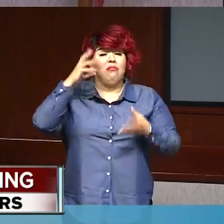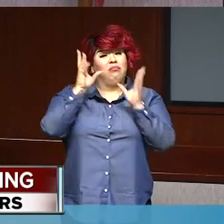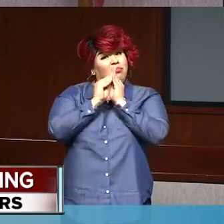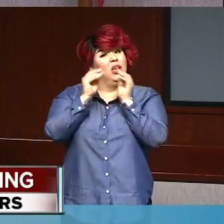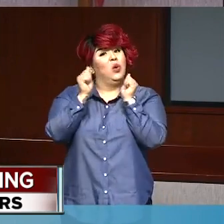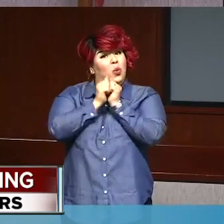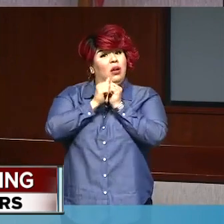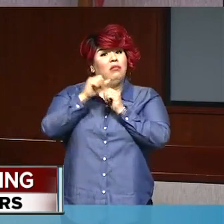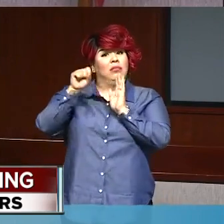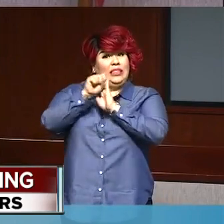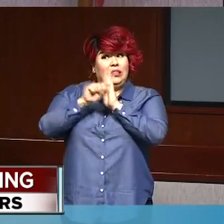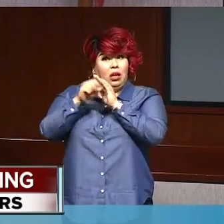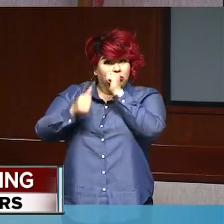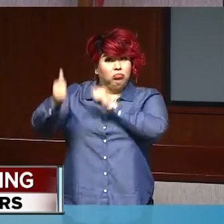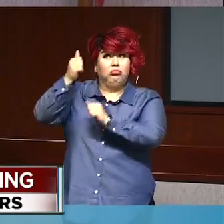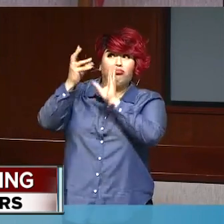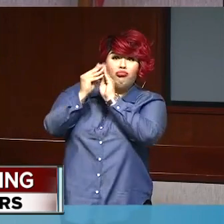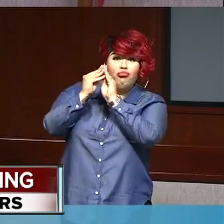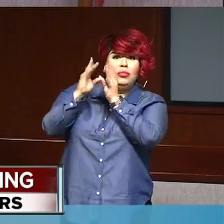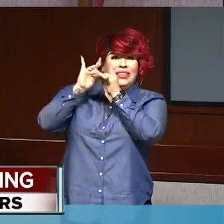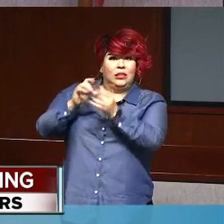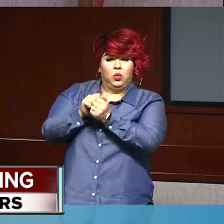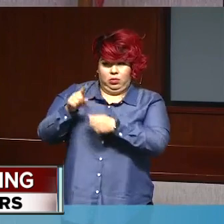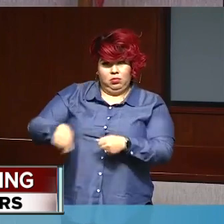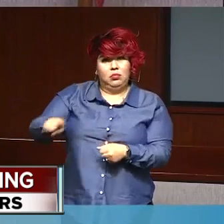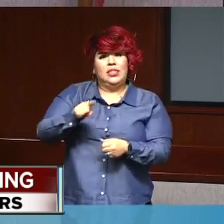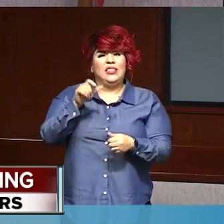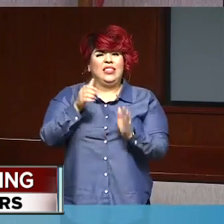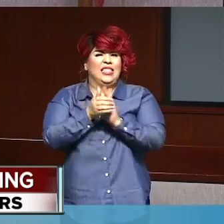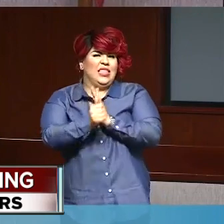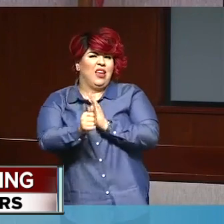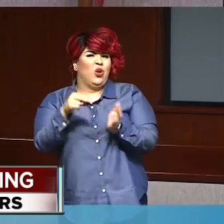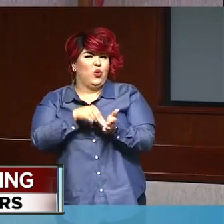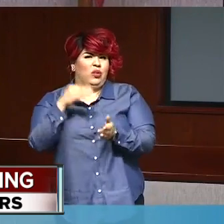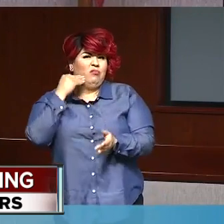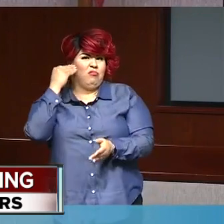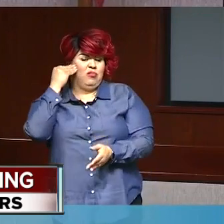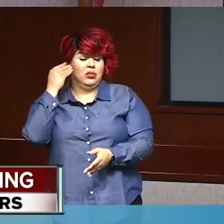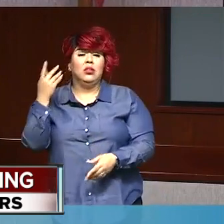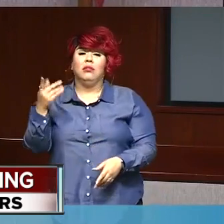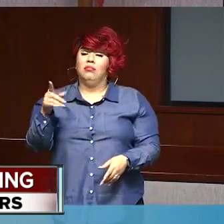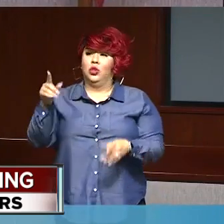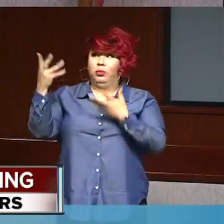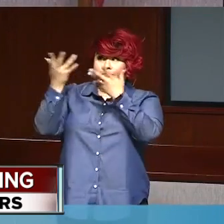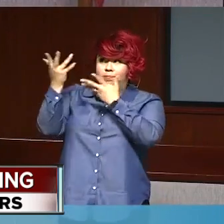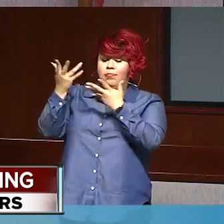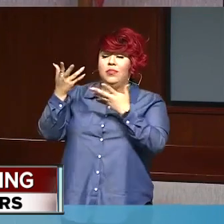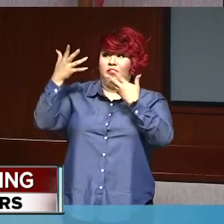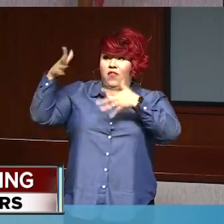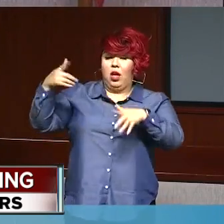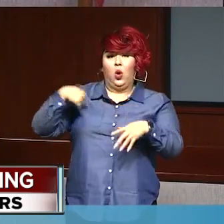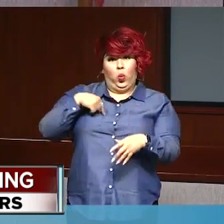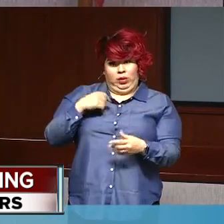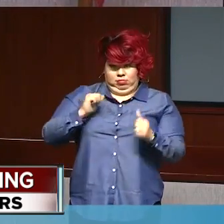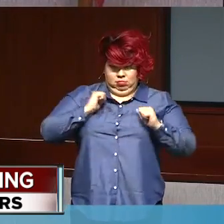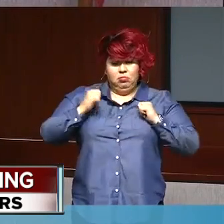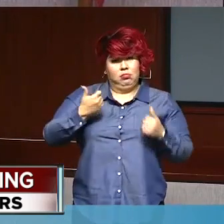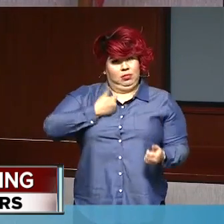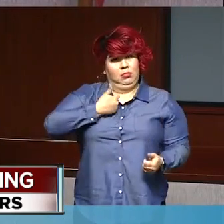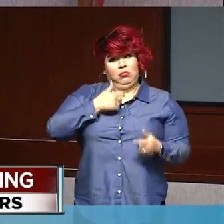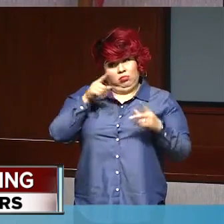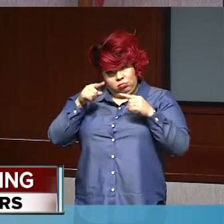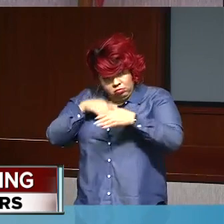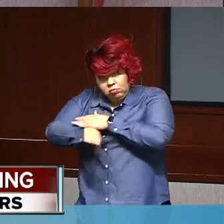on skilled nursing facilities. We actually ourselves then check in with the skilled nursing facilities. We have